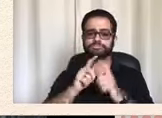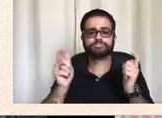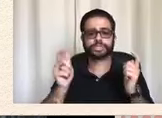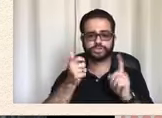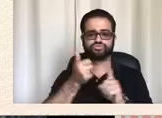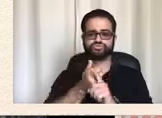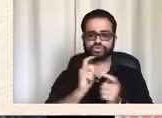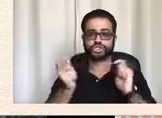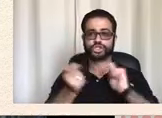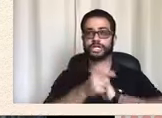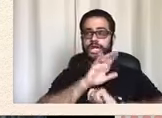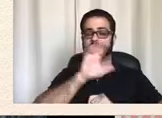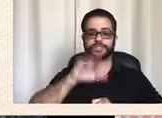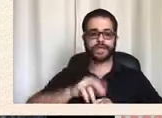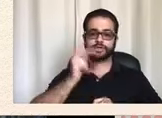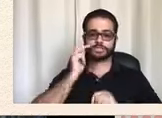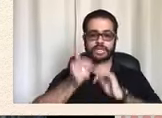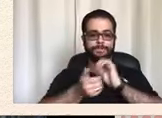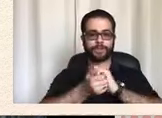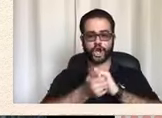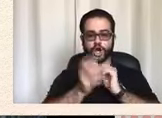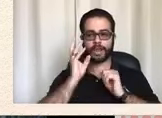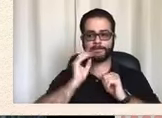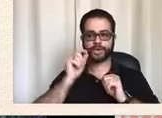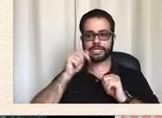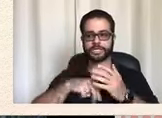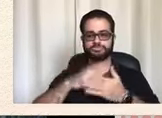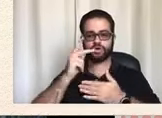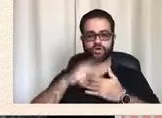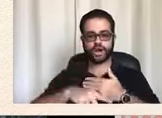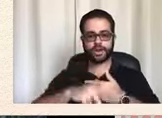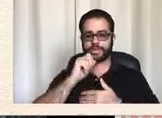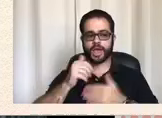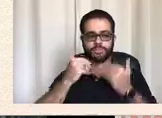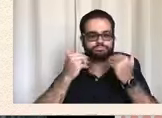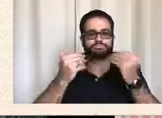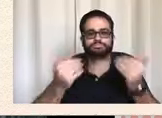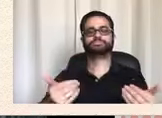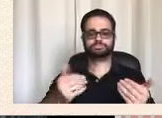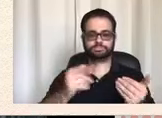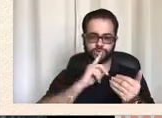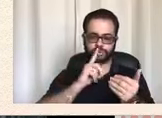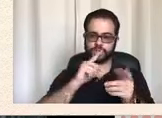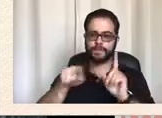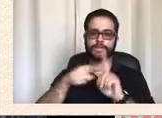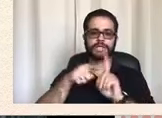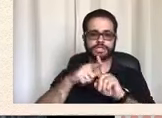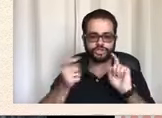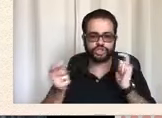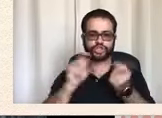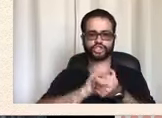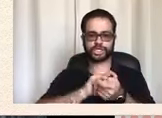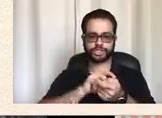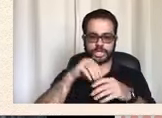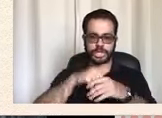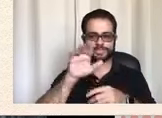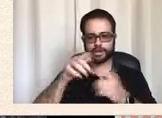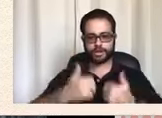a partner who has come through the program that hasn't gone forth and made some really positive changes in their lives and the lives of